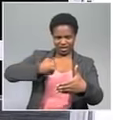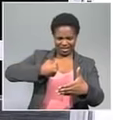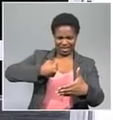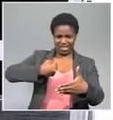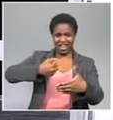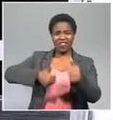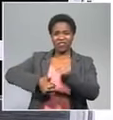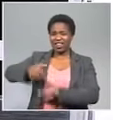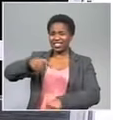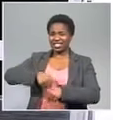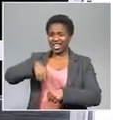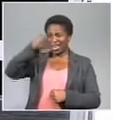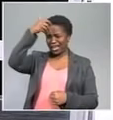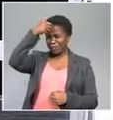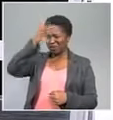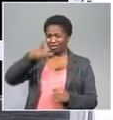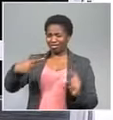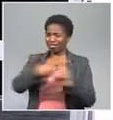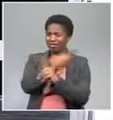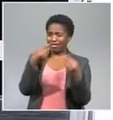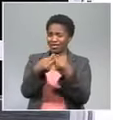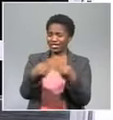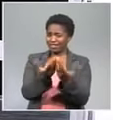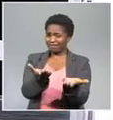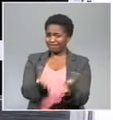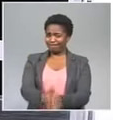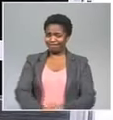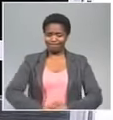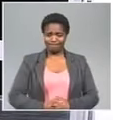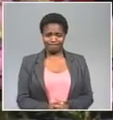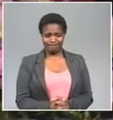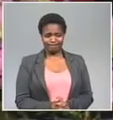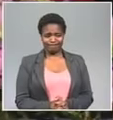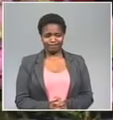the first time things got a little awkward. Here's Michael Murillo.